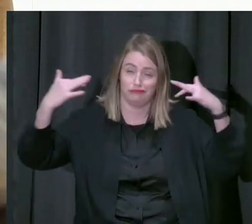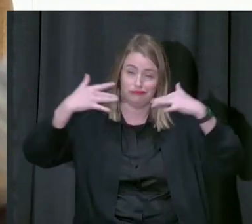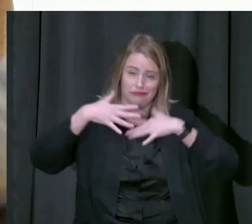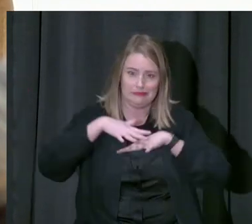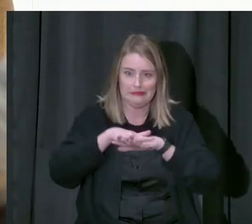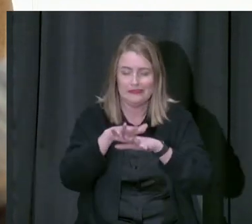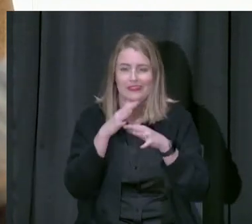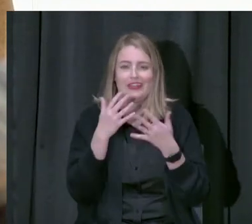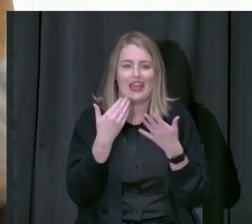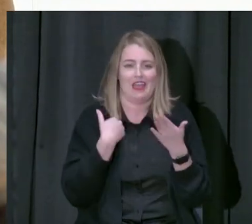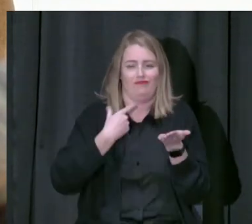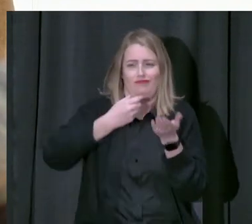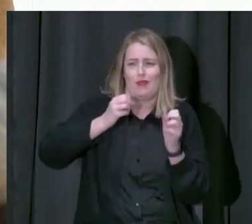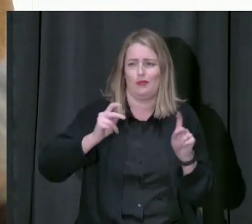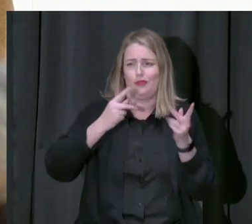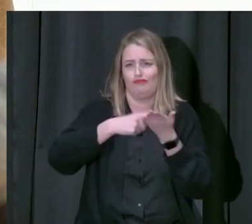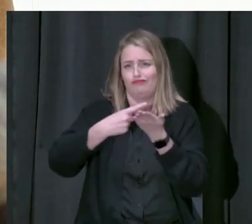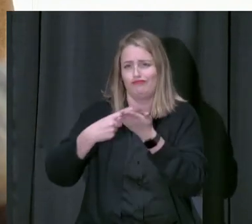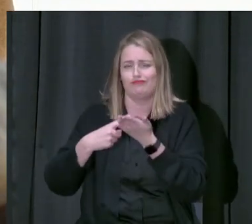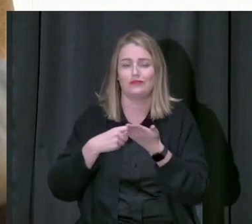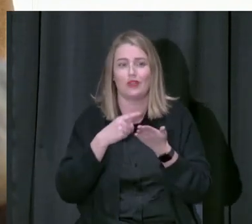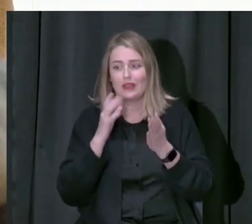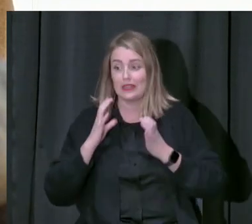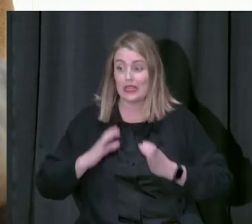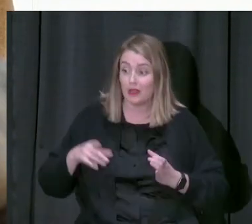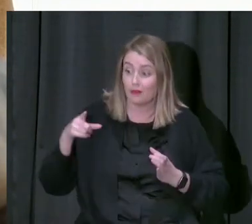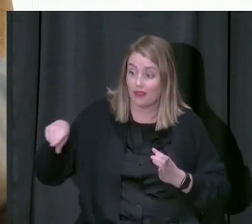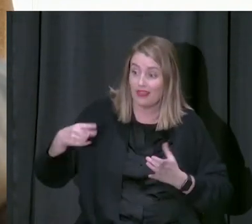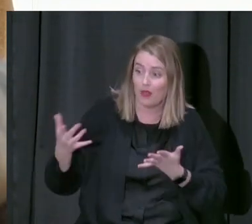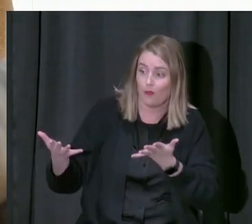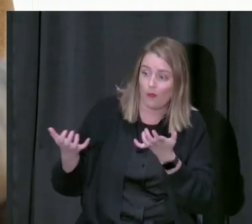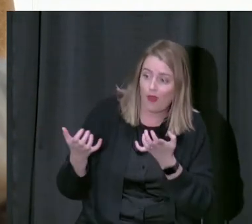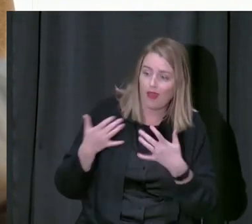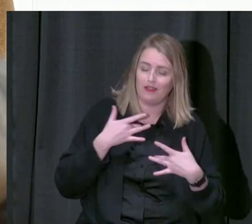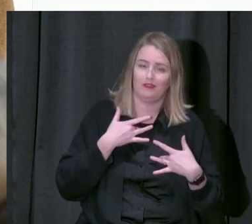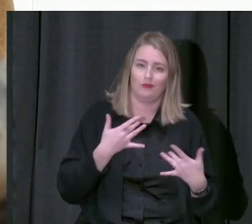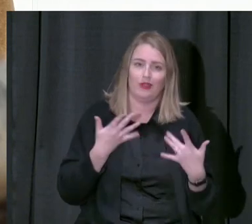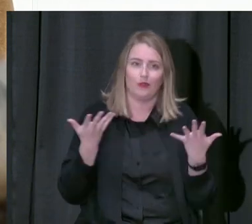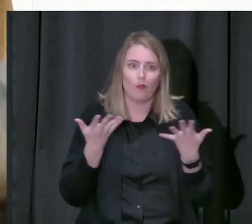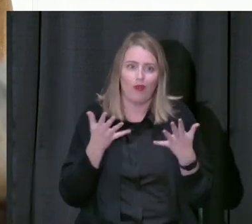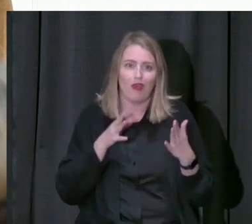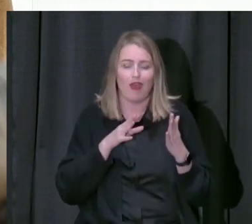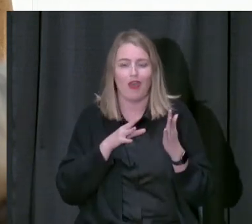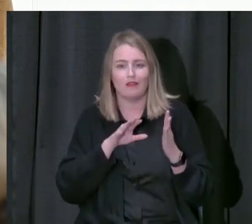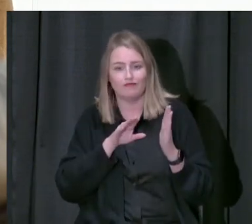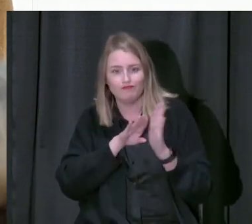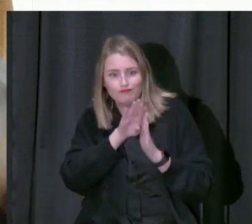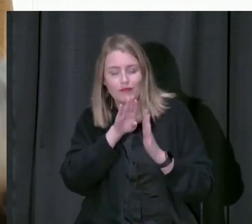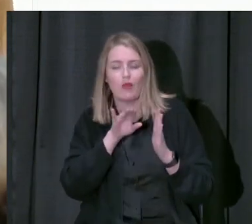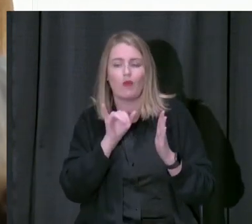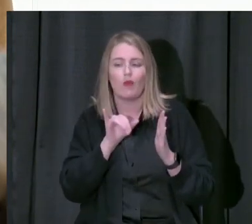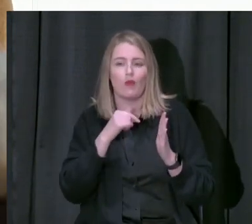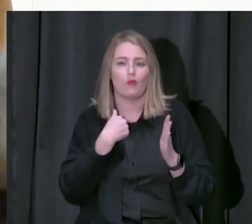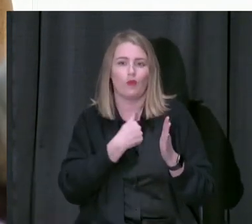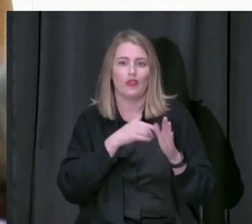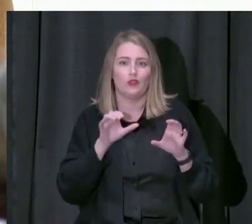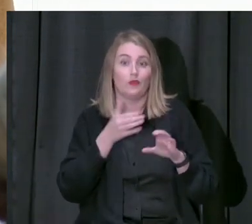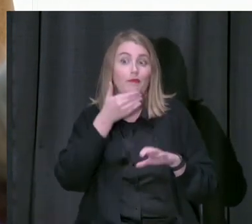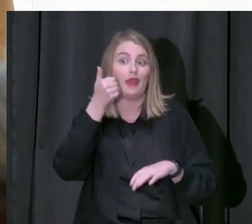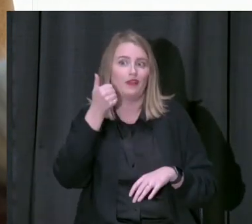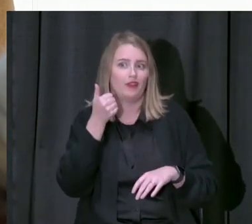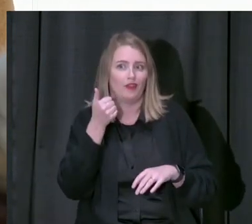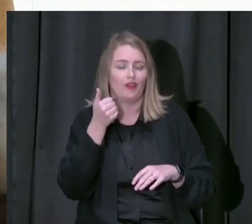opportunity to discuss like what the customer wants, what the trends are, and what can we do better